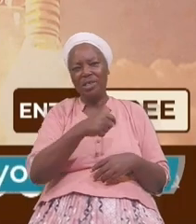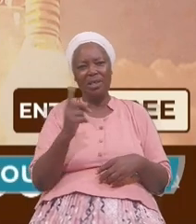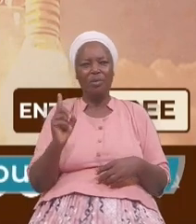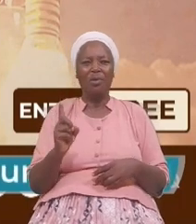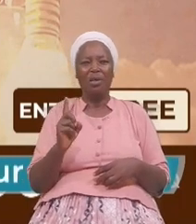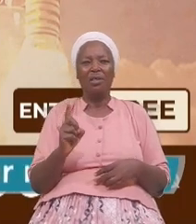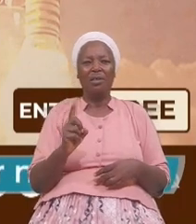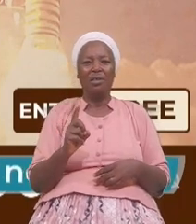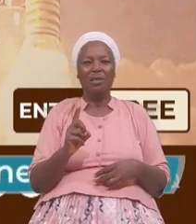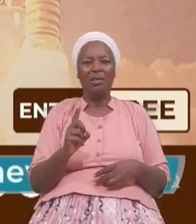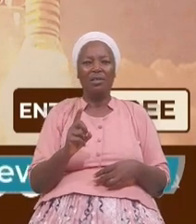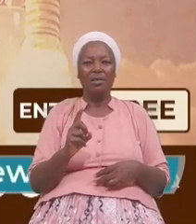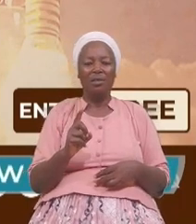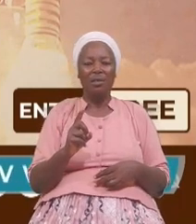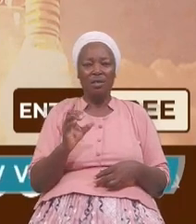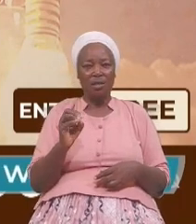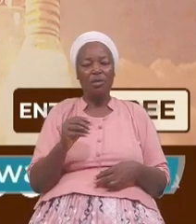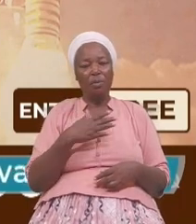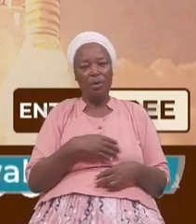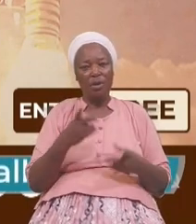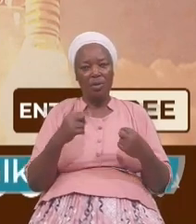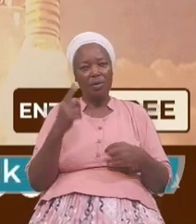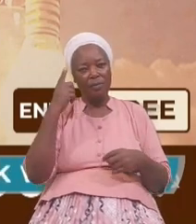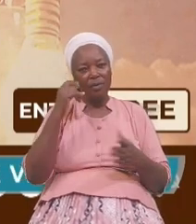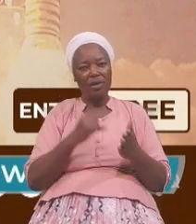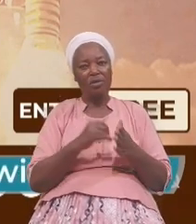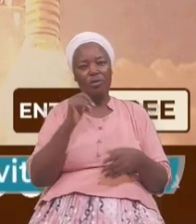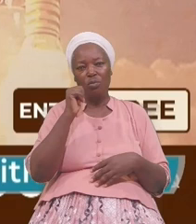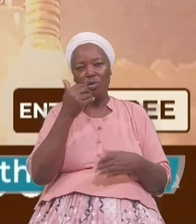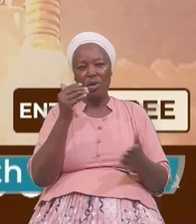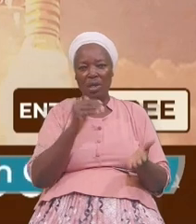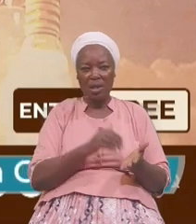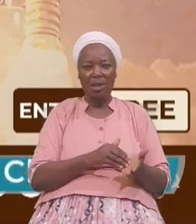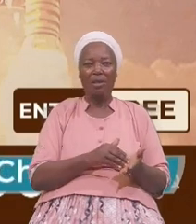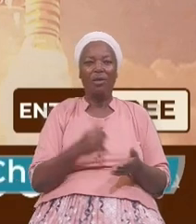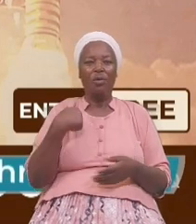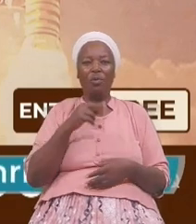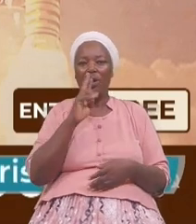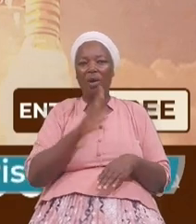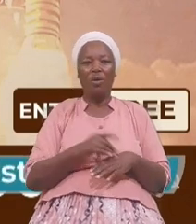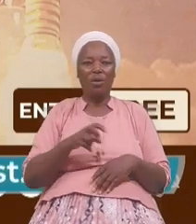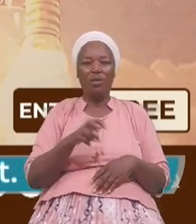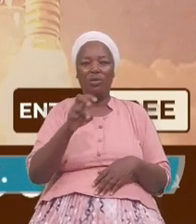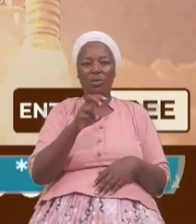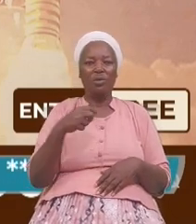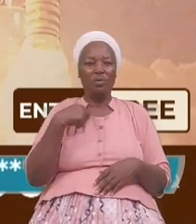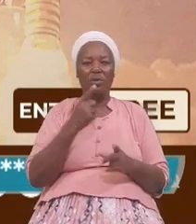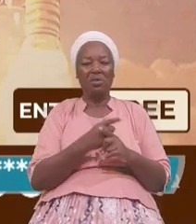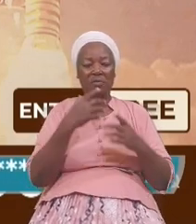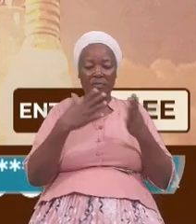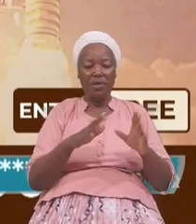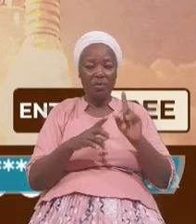the dessert. The complete course is for us. We are on a journey. We've just passed the first